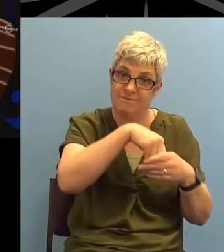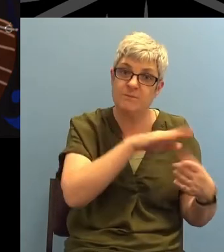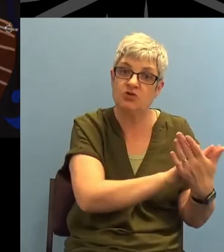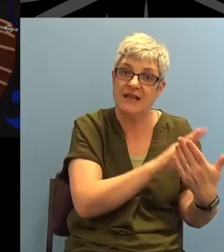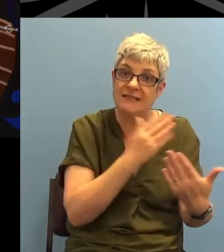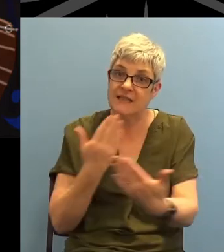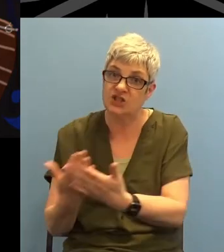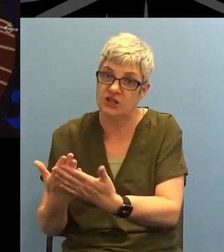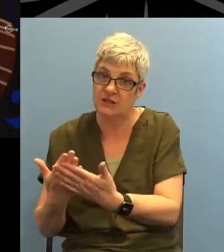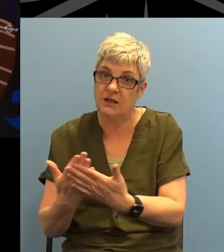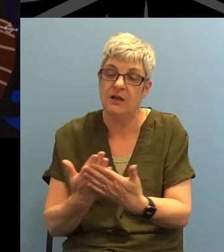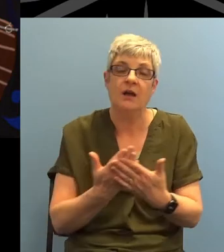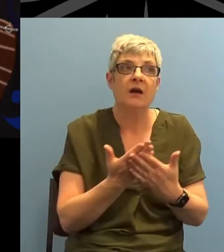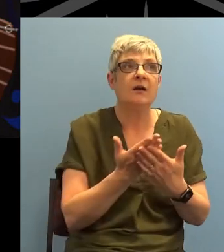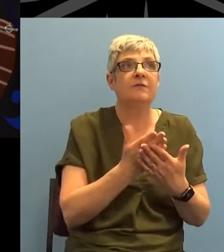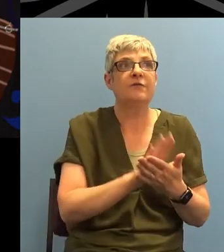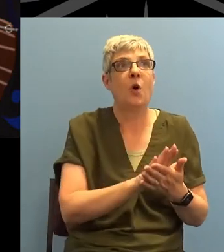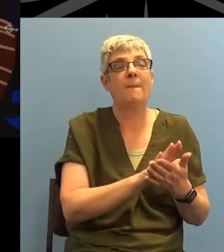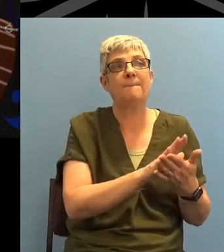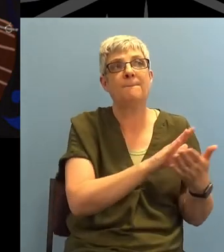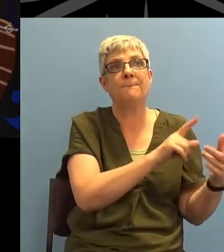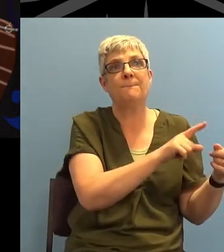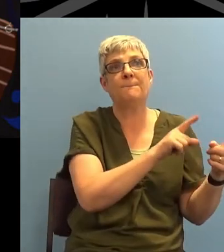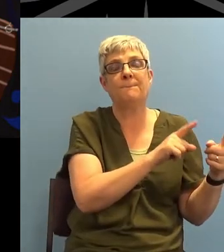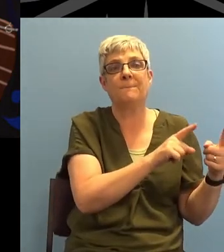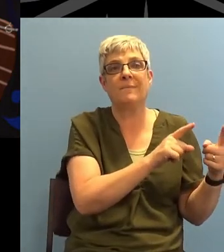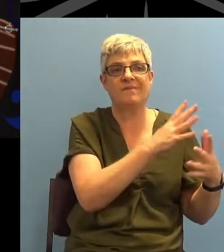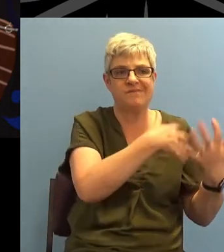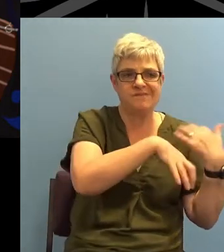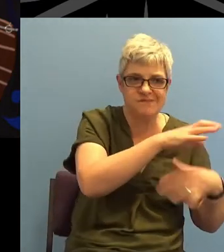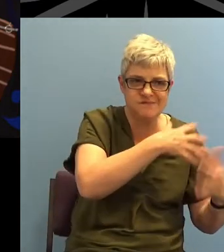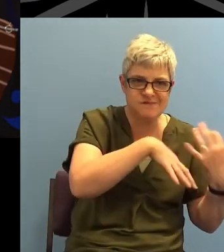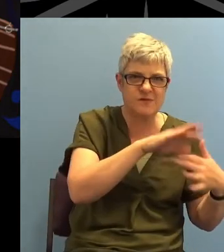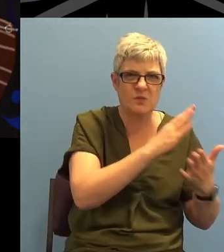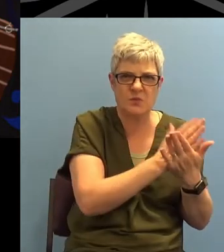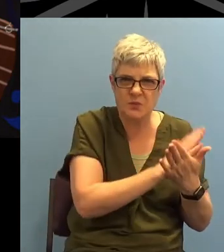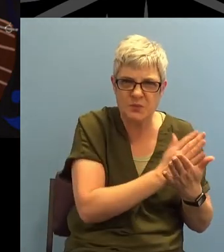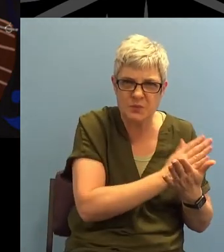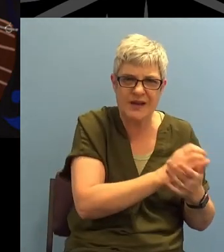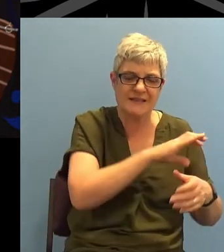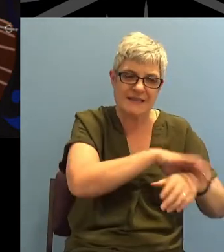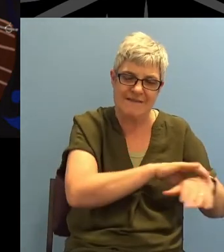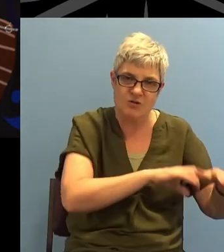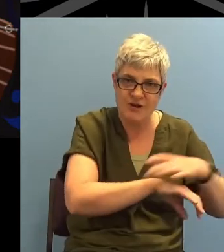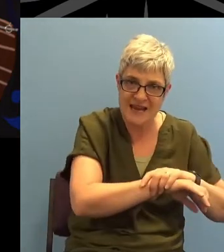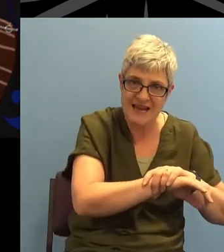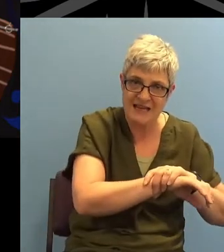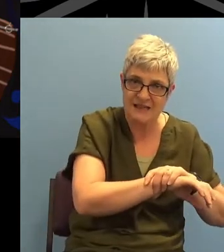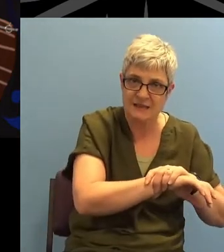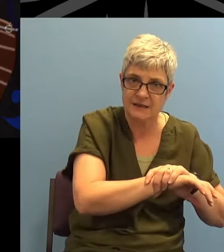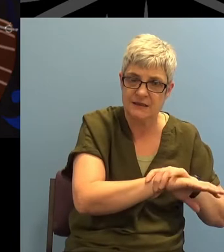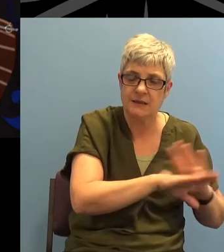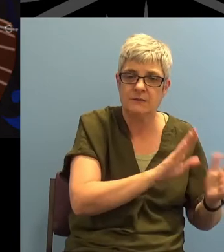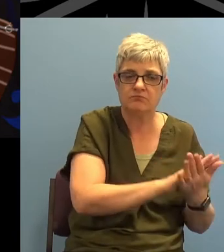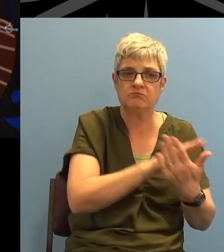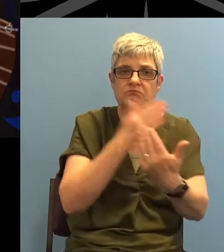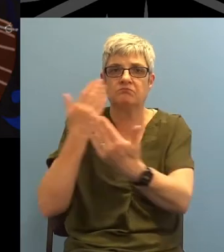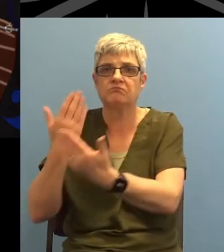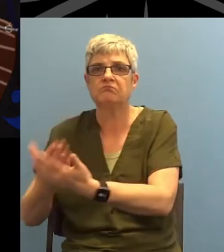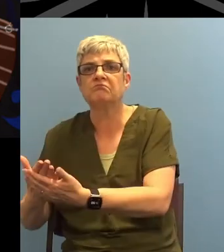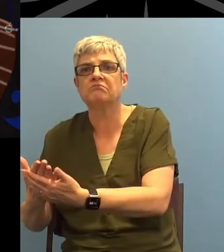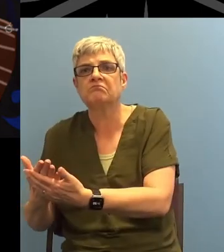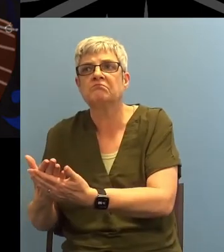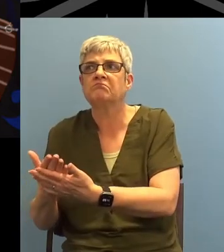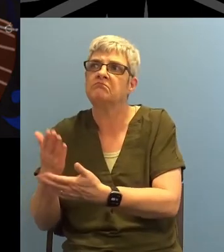making a transition from the chaos and the uncertainty of slavery to a